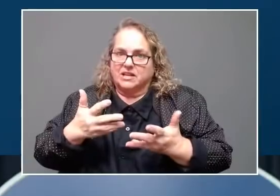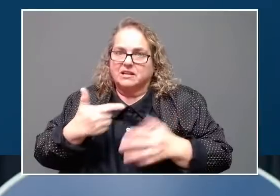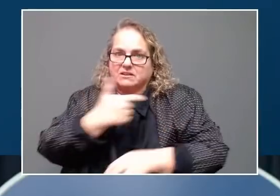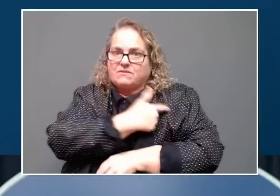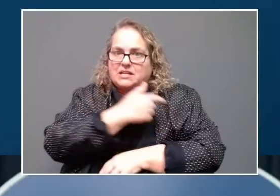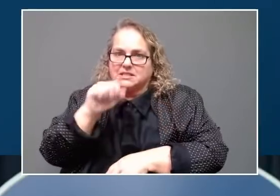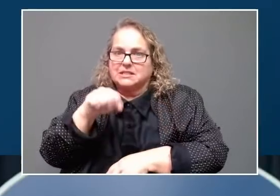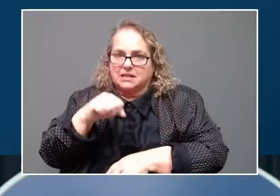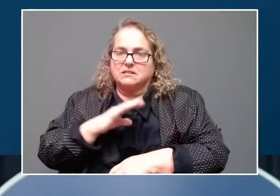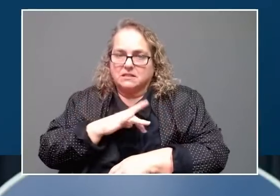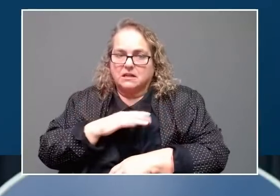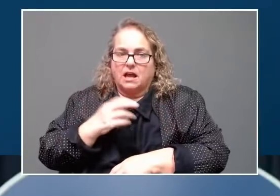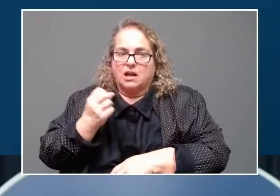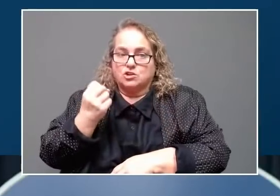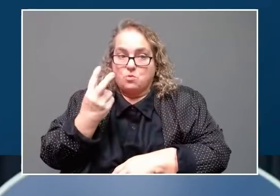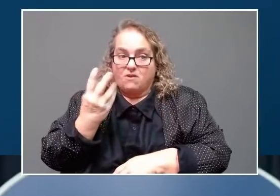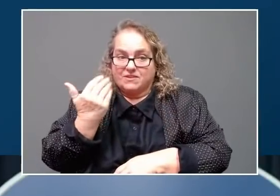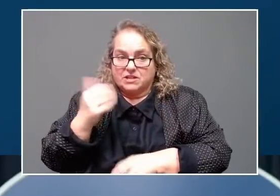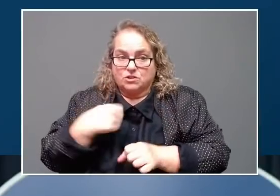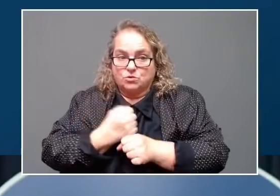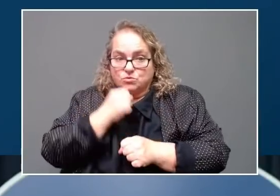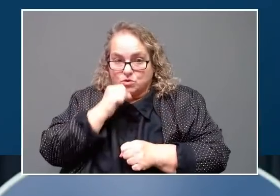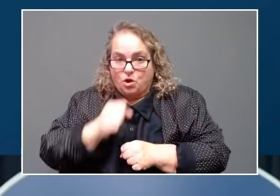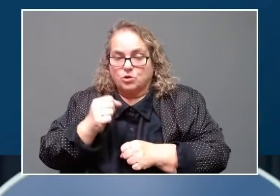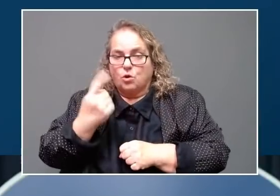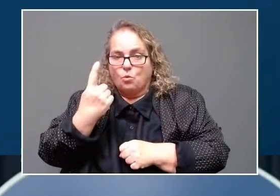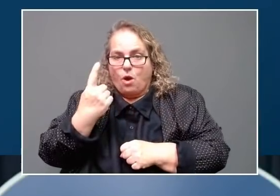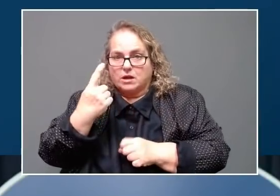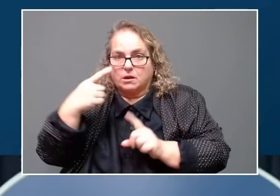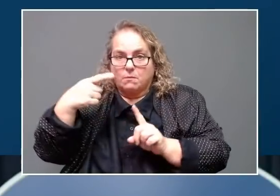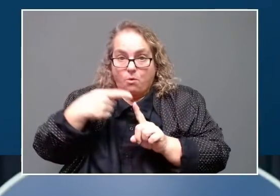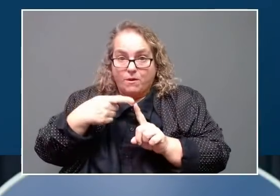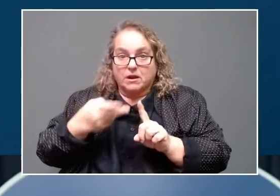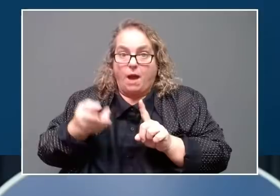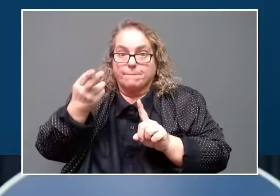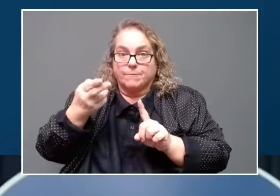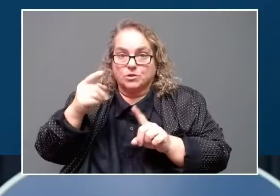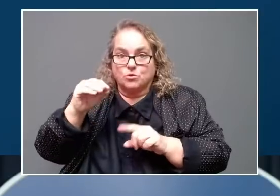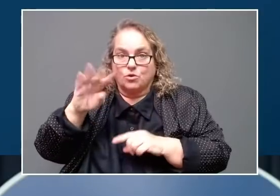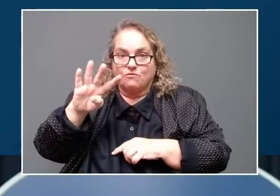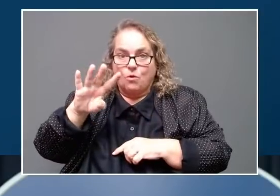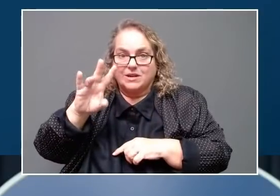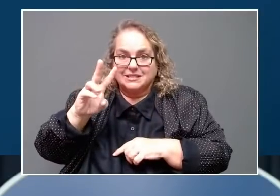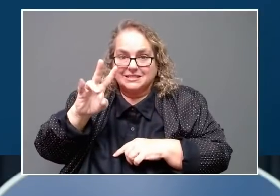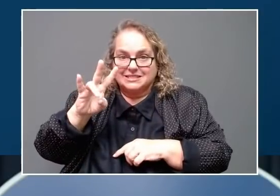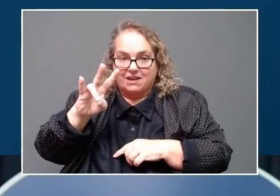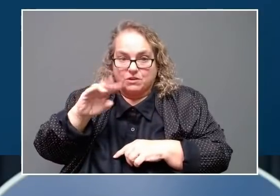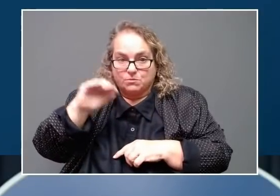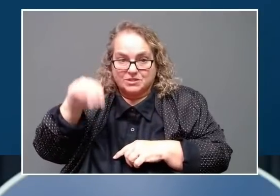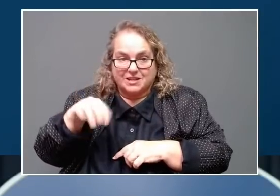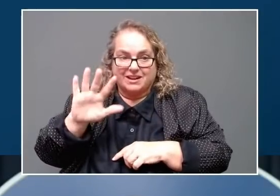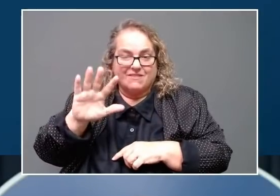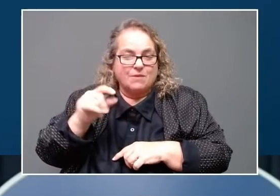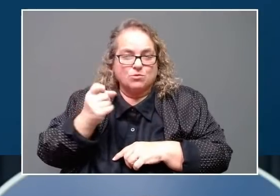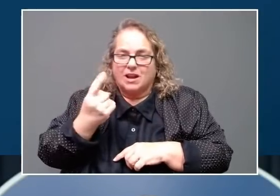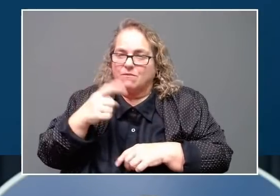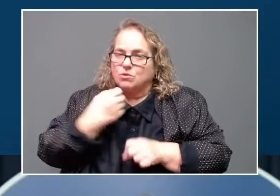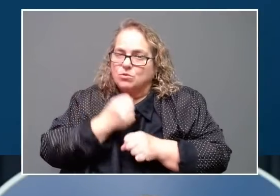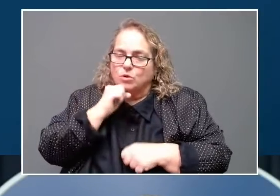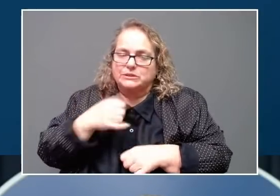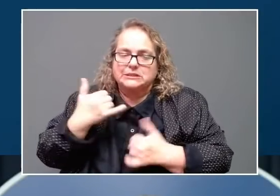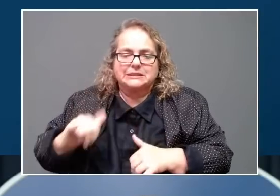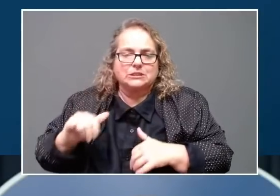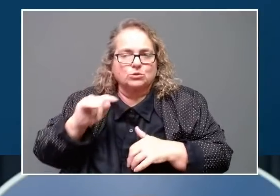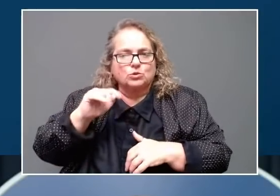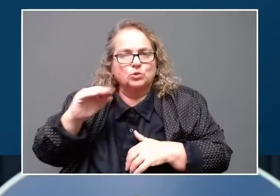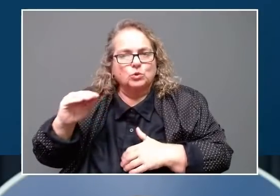15-year-olds have gone up 1 point to 47%. 5 to 11-year-olds still way too low. Please get your